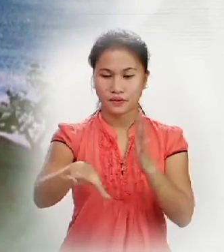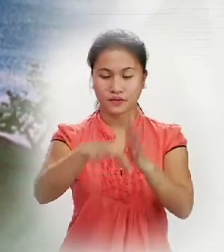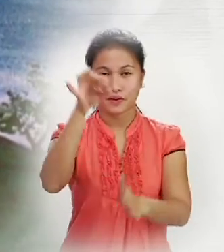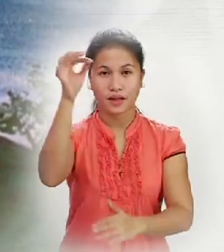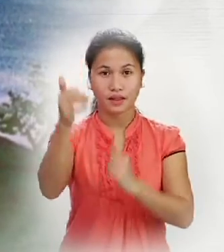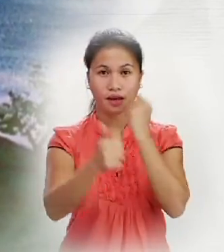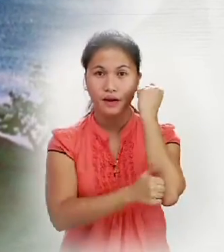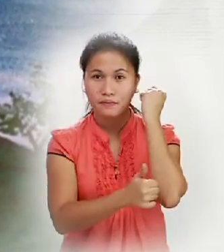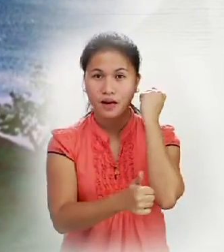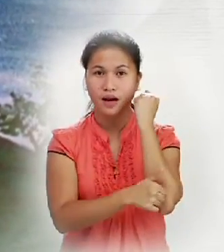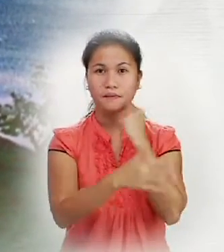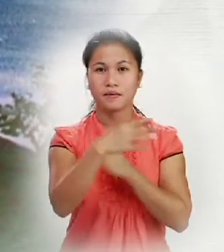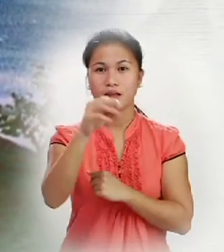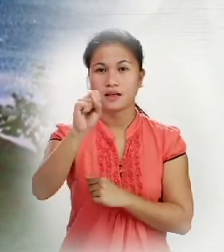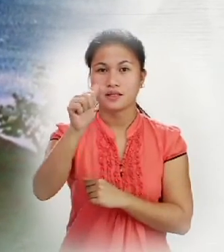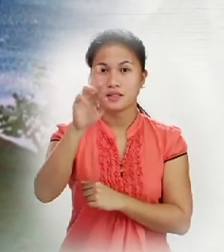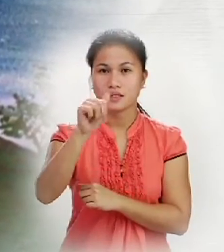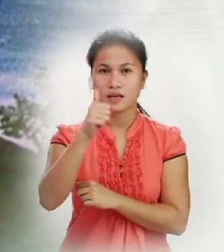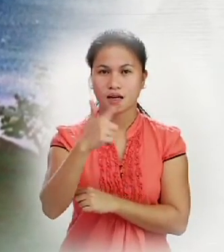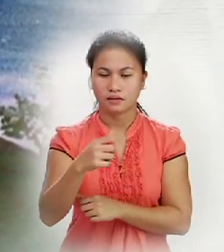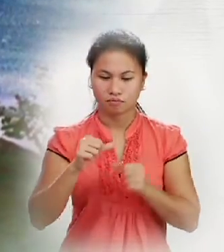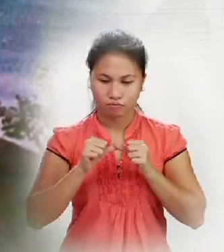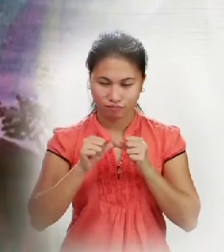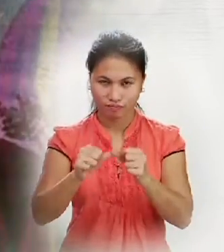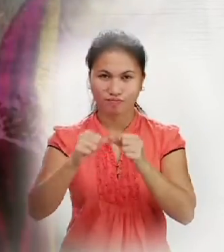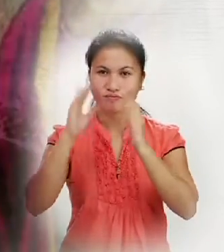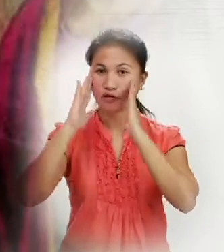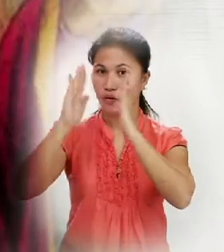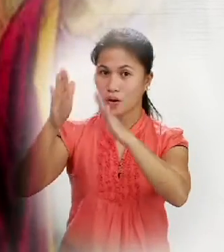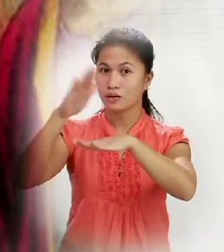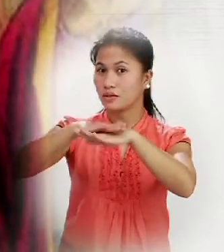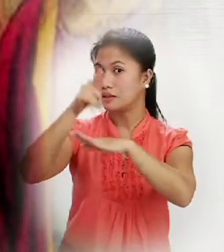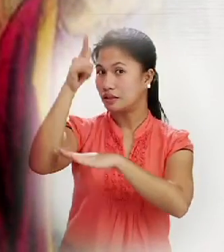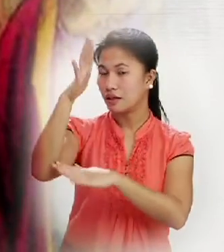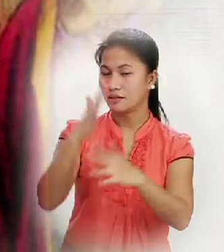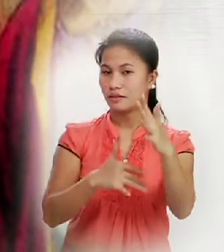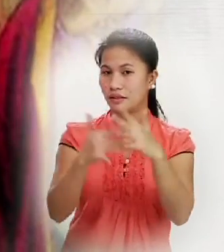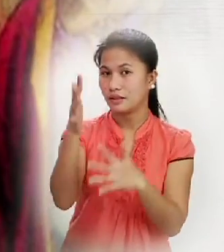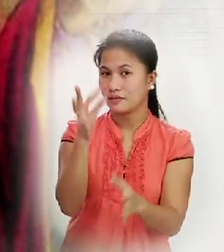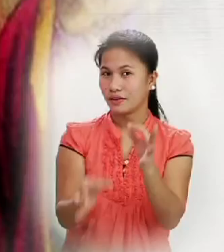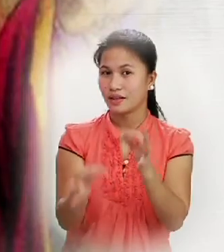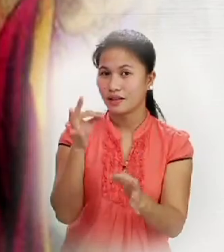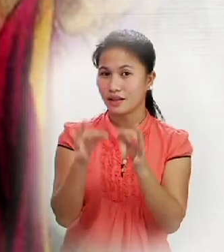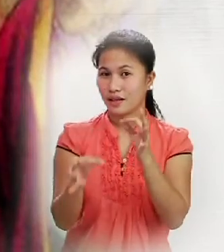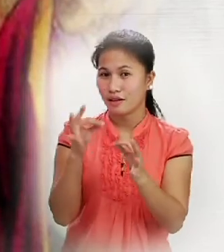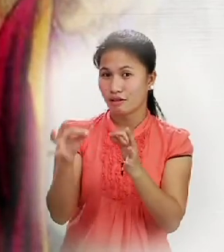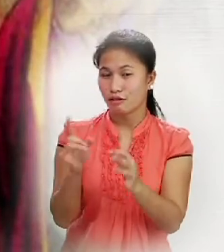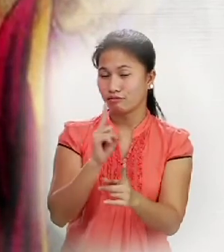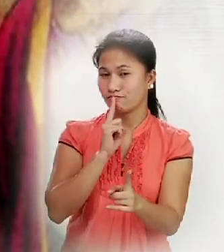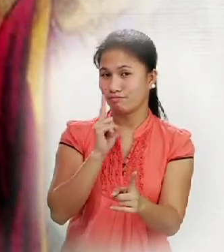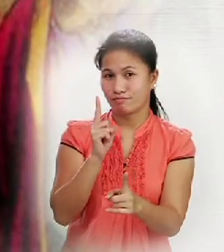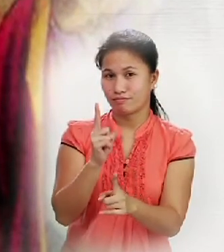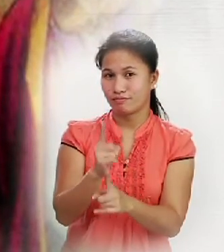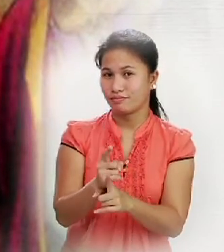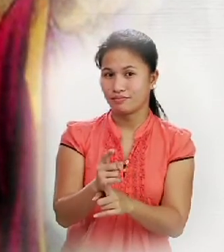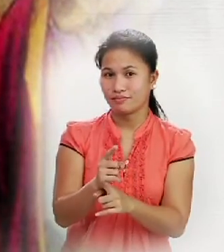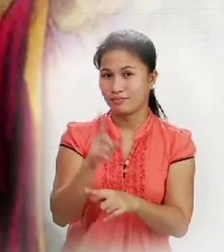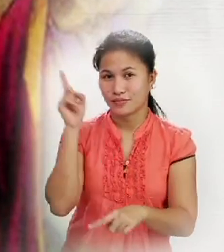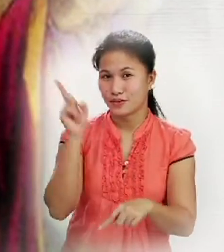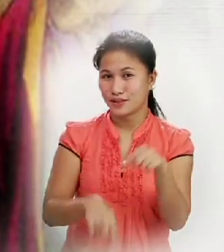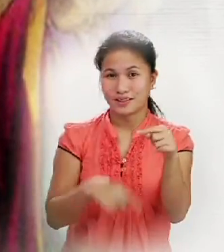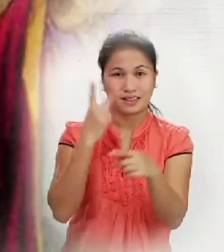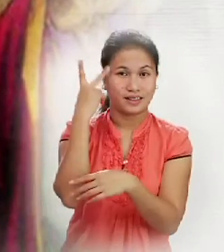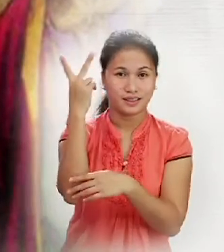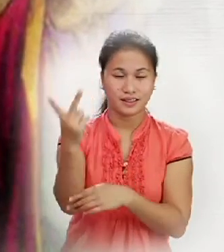Sarah, remaining focused on God, even if, rationally speaking, they could not